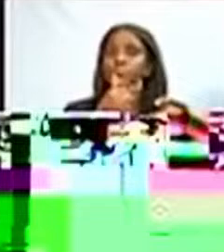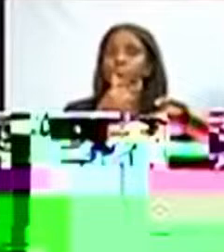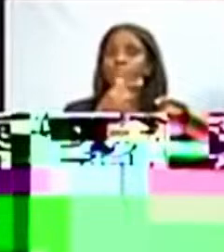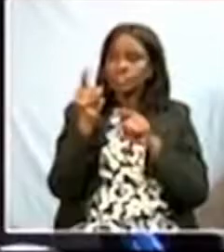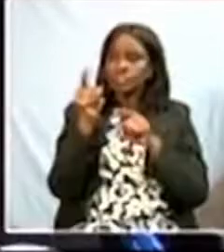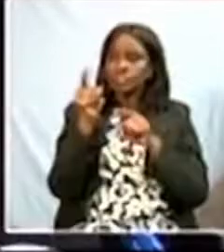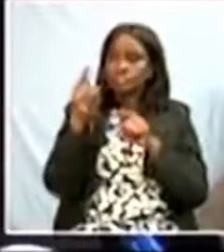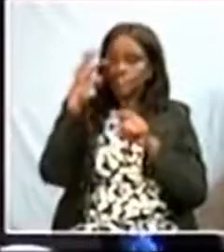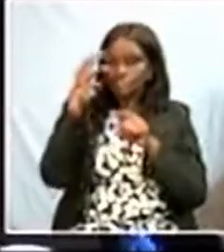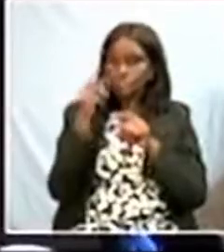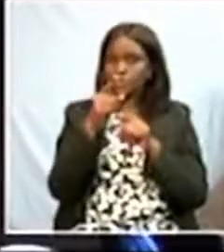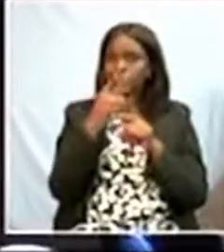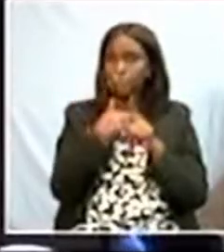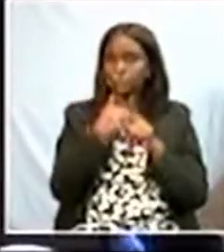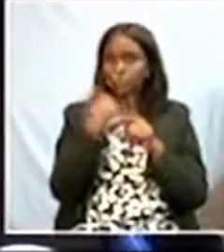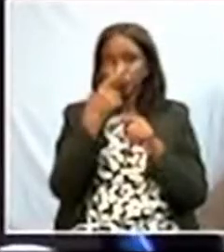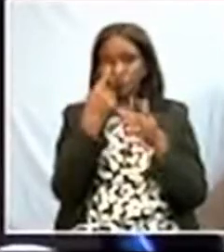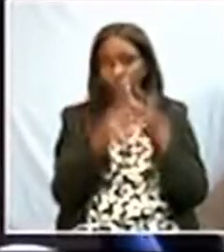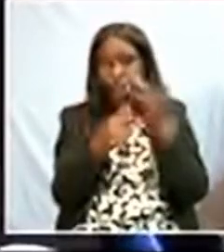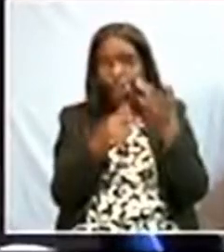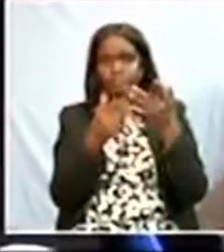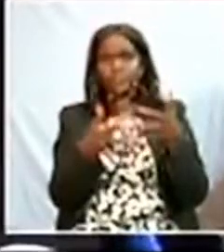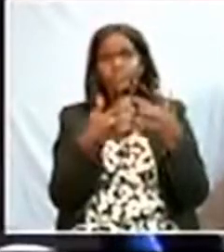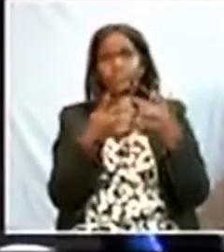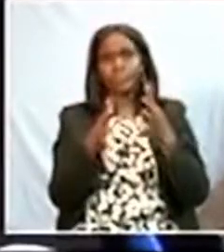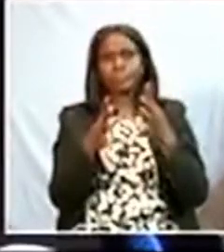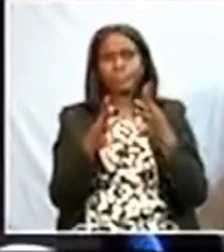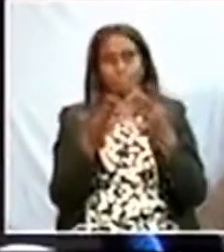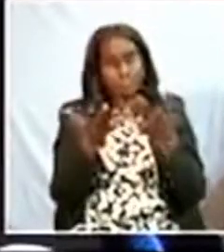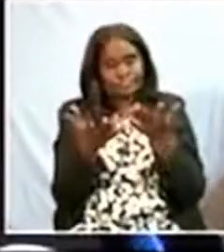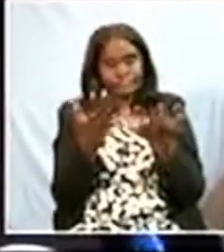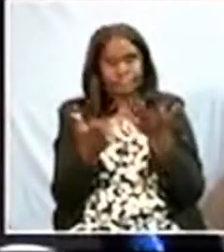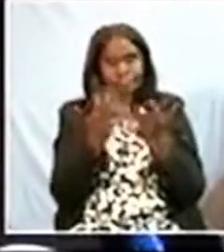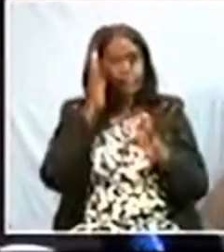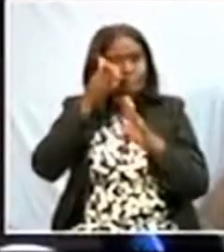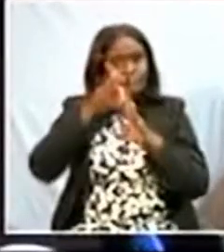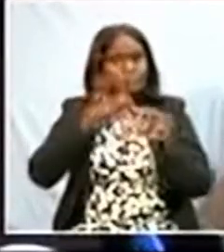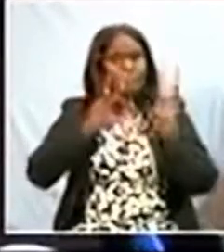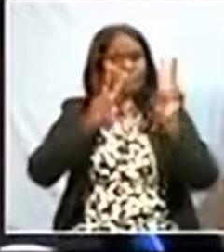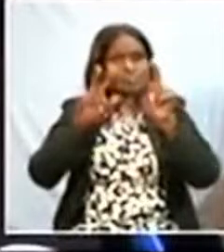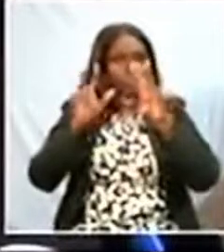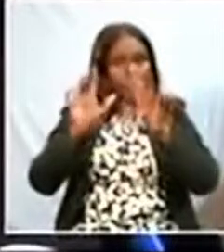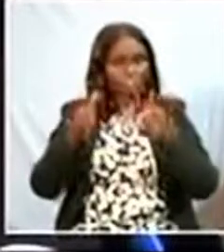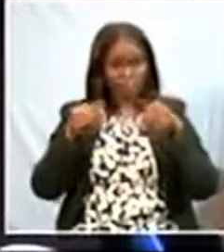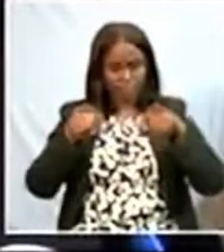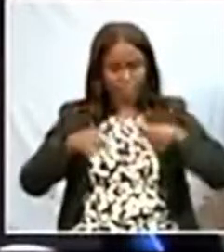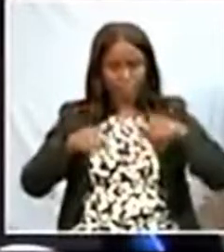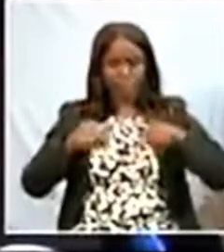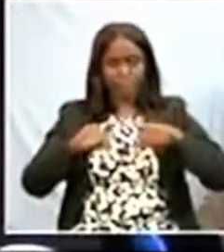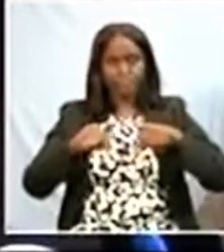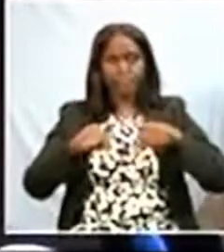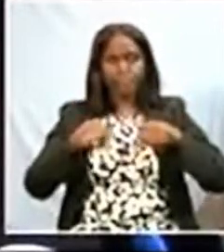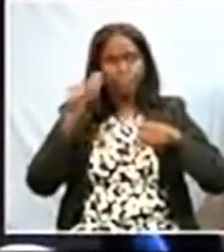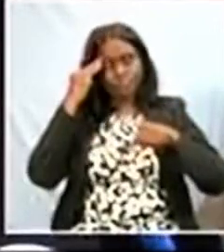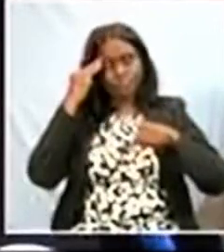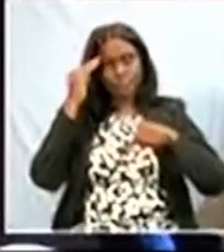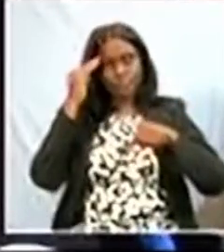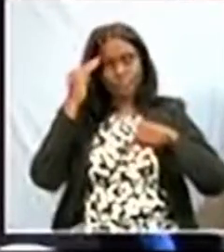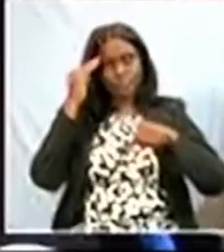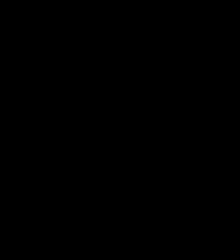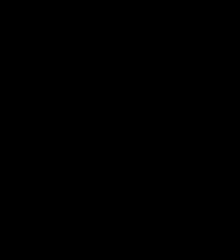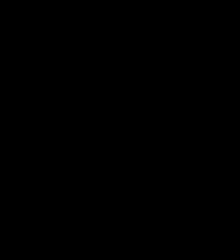that officer, that engineer? Obviously his direct supervisor is here, is known. So that